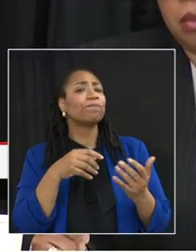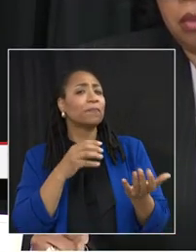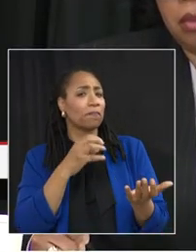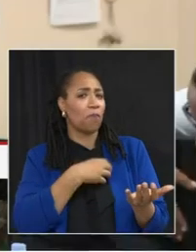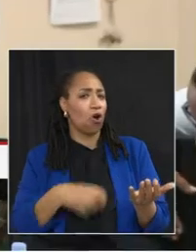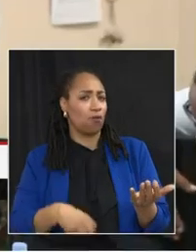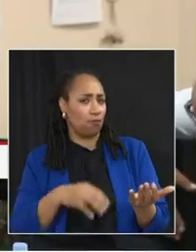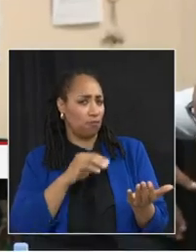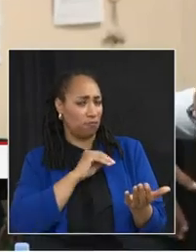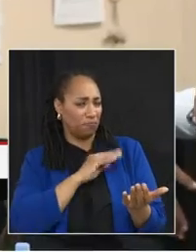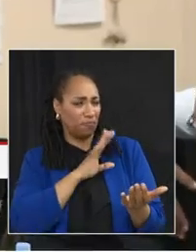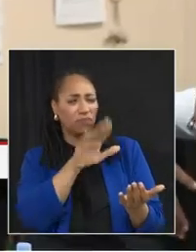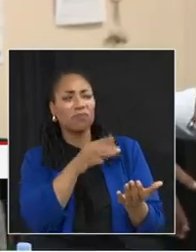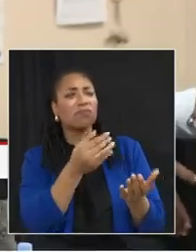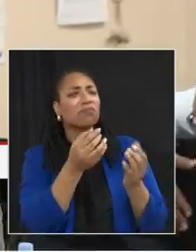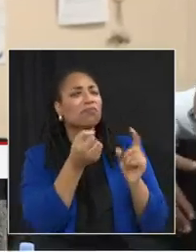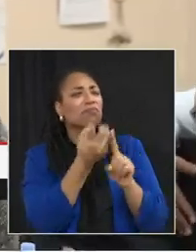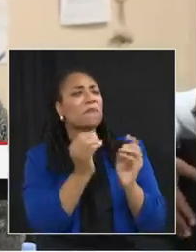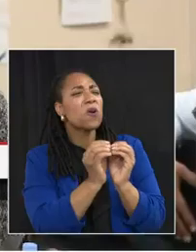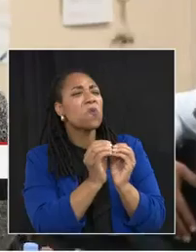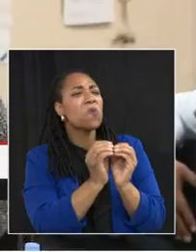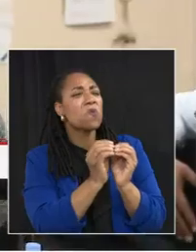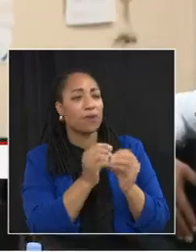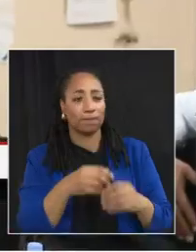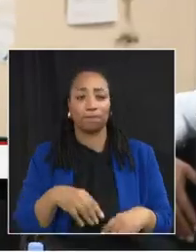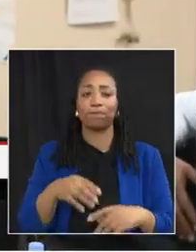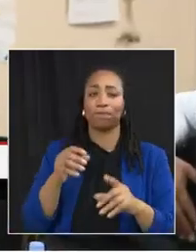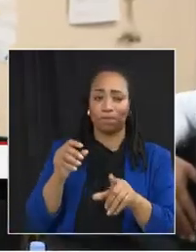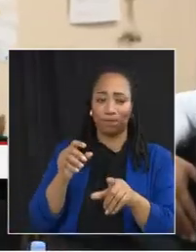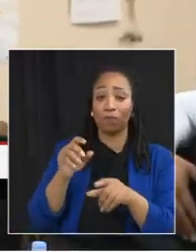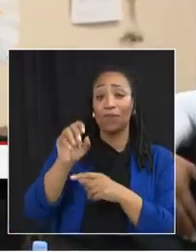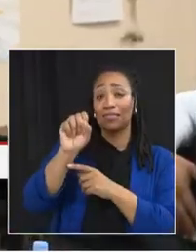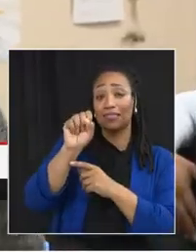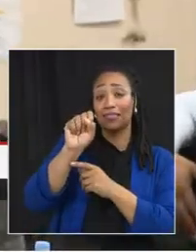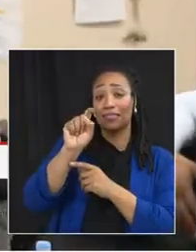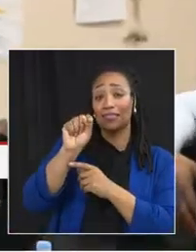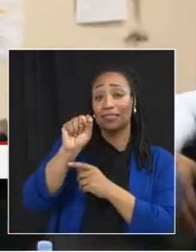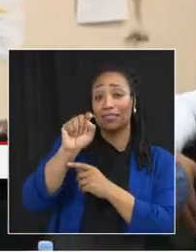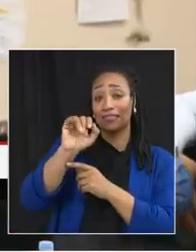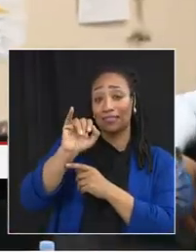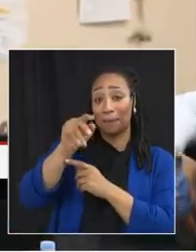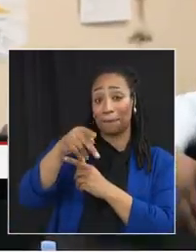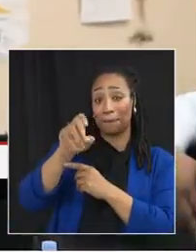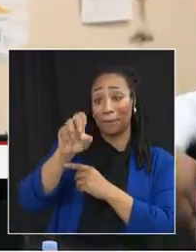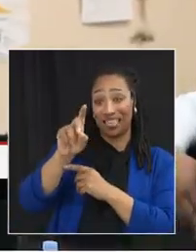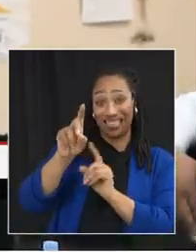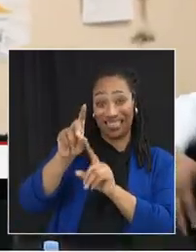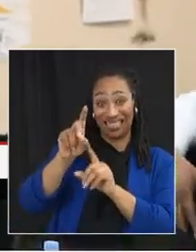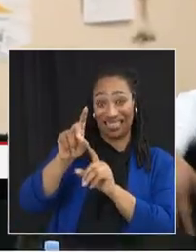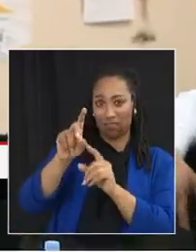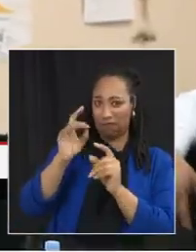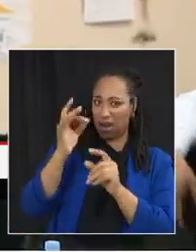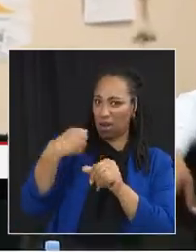stipend that we had about Okay. 8 years ago. Got it. When you came on, Uh-huh. you